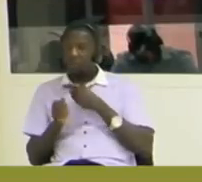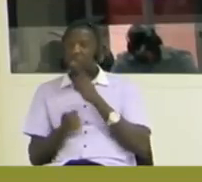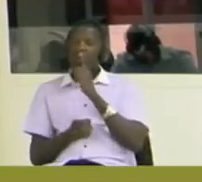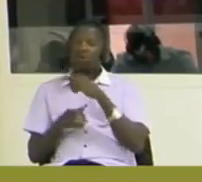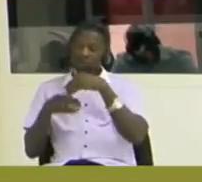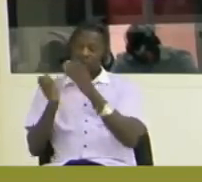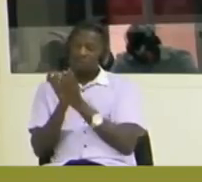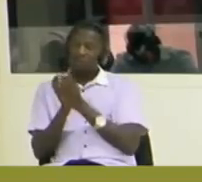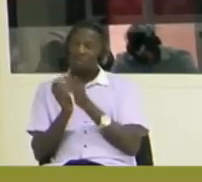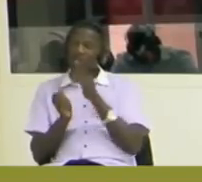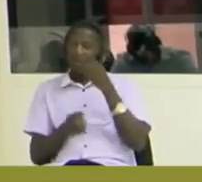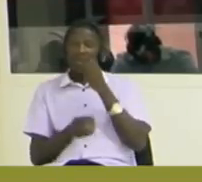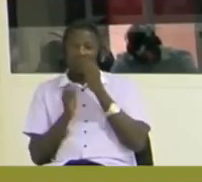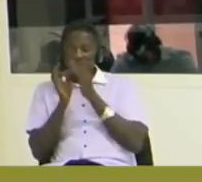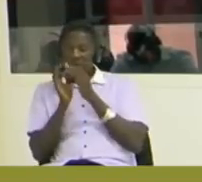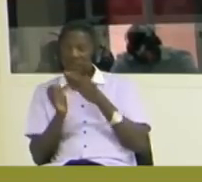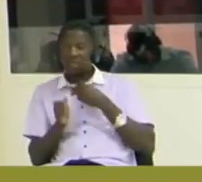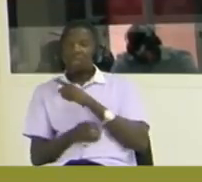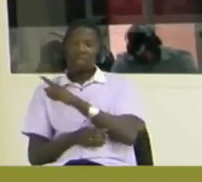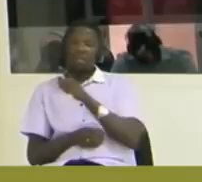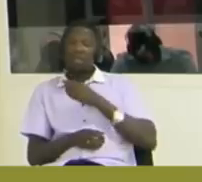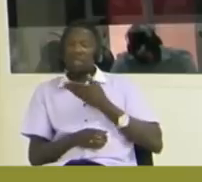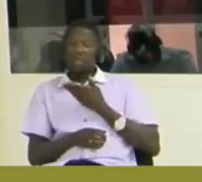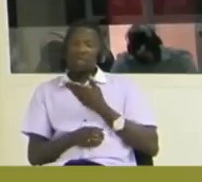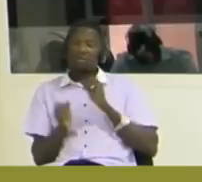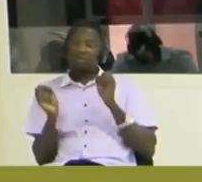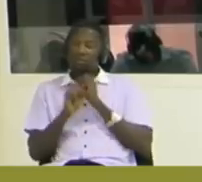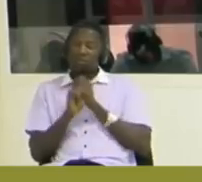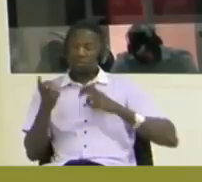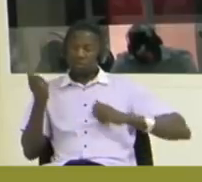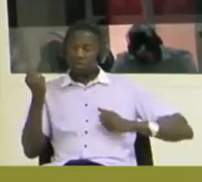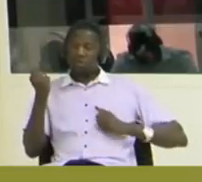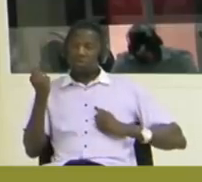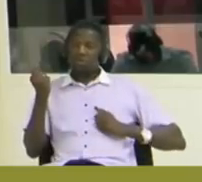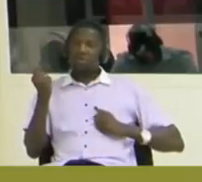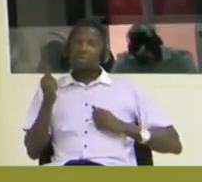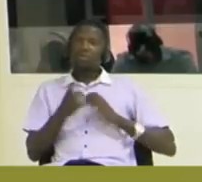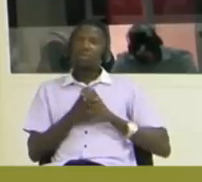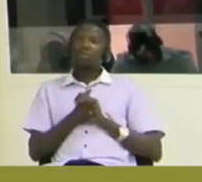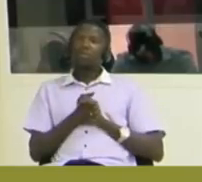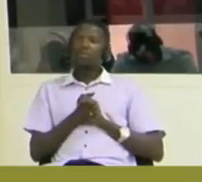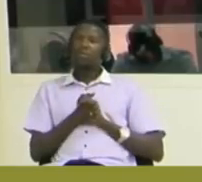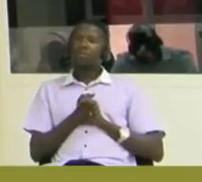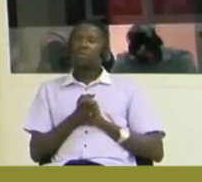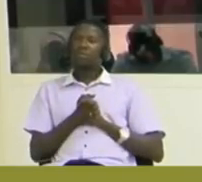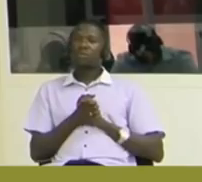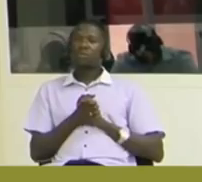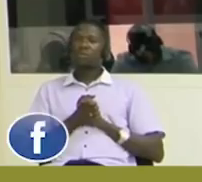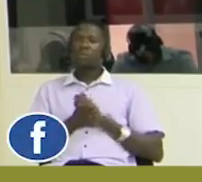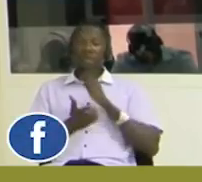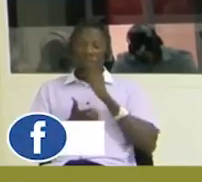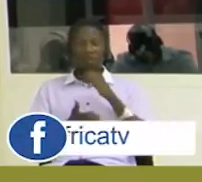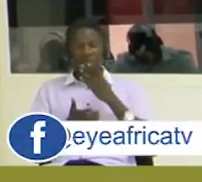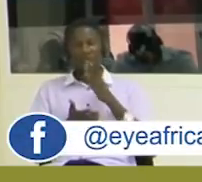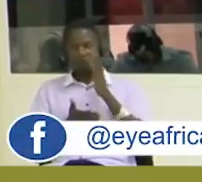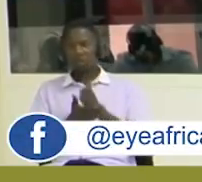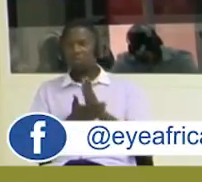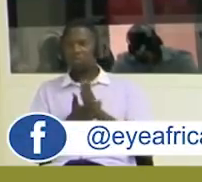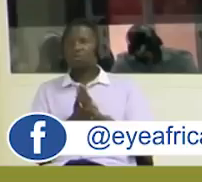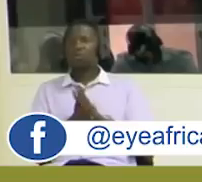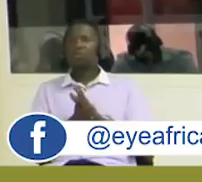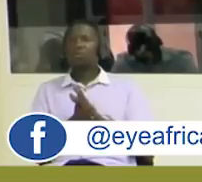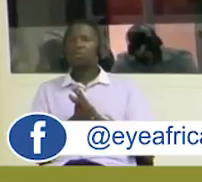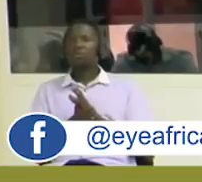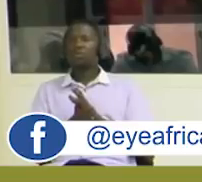But Esa Mendi clearly told the commission they had their weapons. That might very well be true. So why are you picking